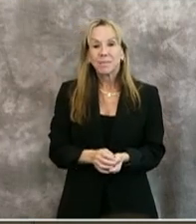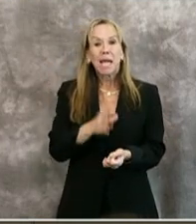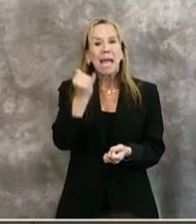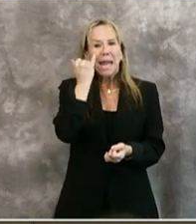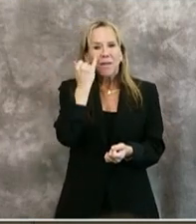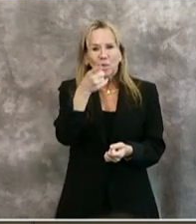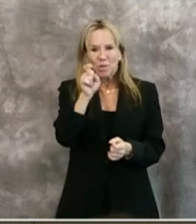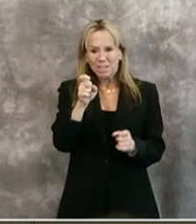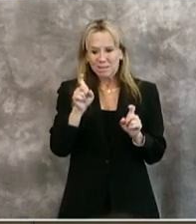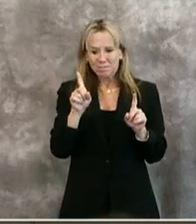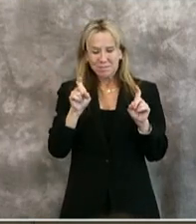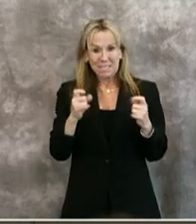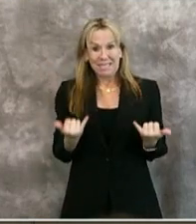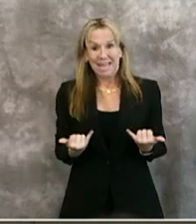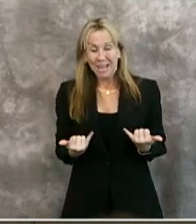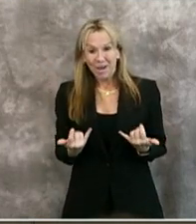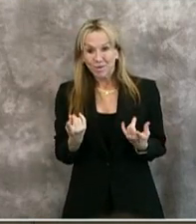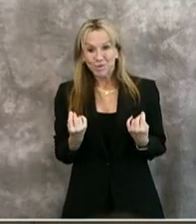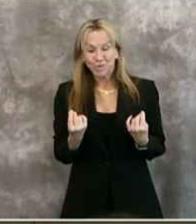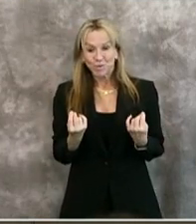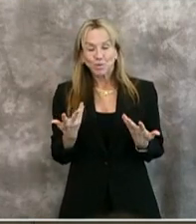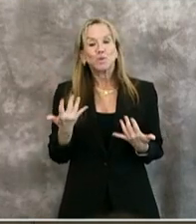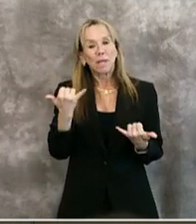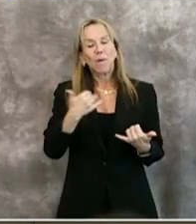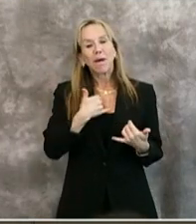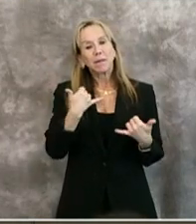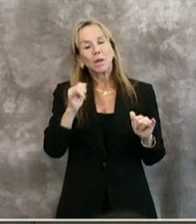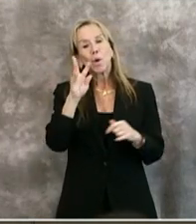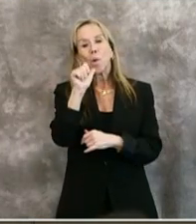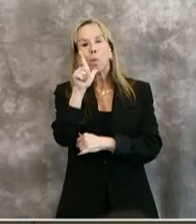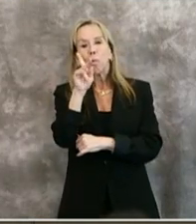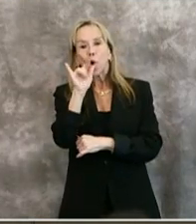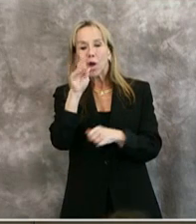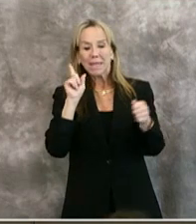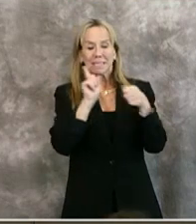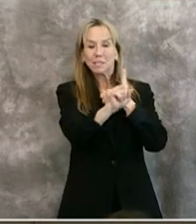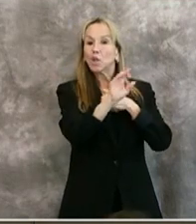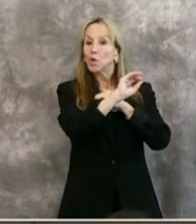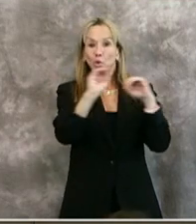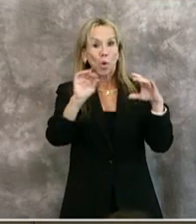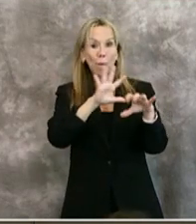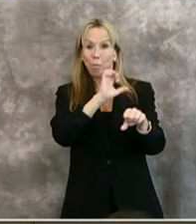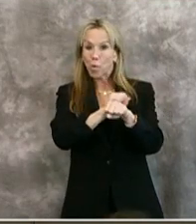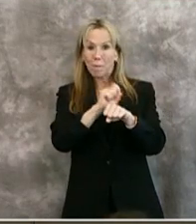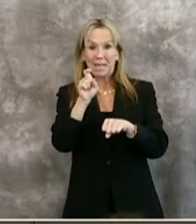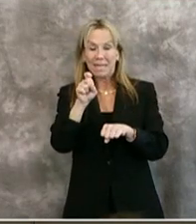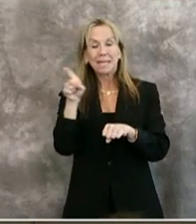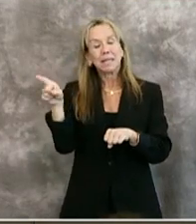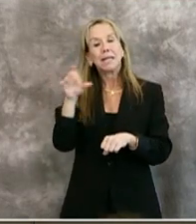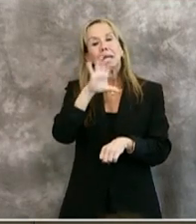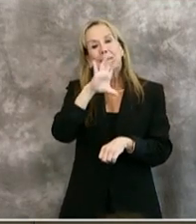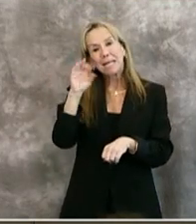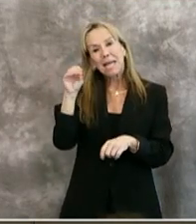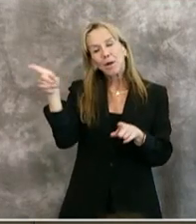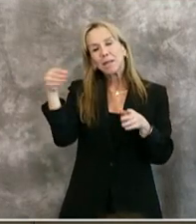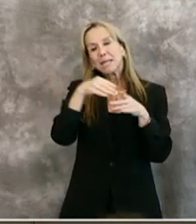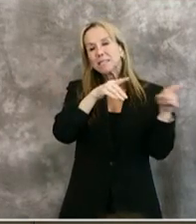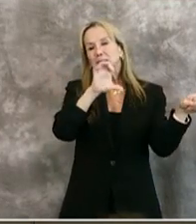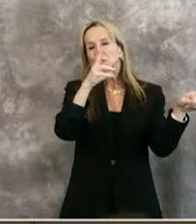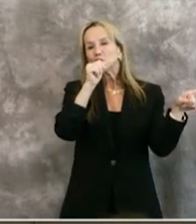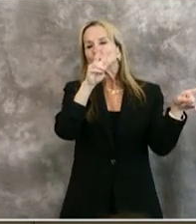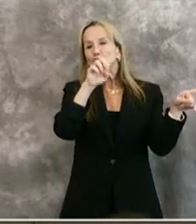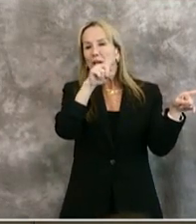an immediate test, we are operating our walk-in, no appointment clinic at the County Tubman Chavez Community